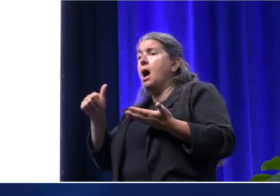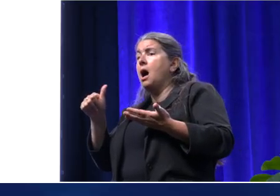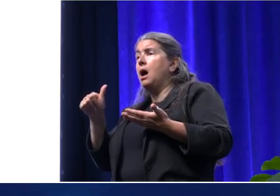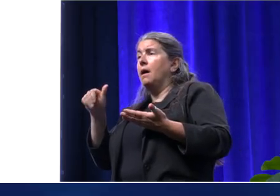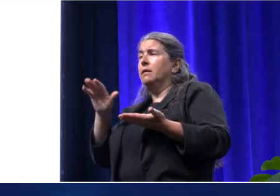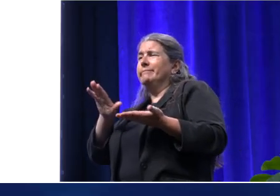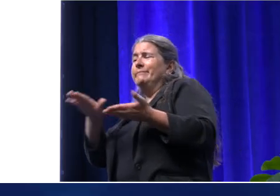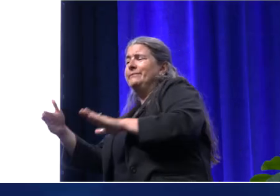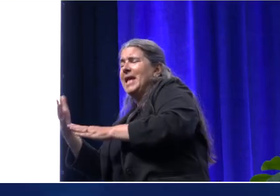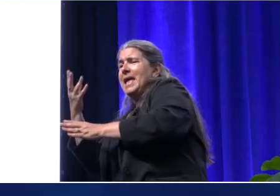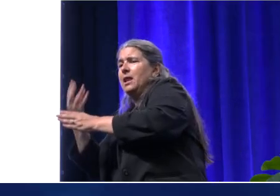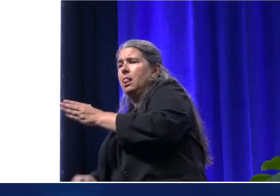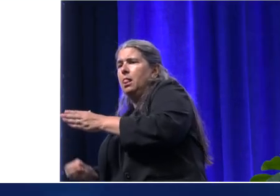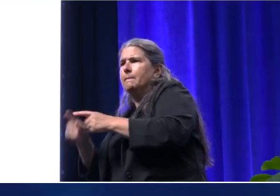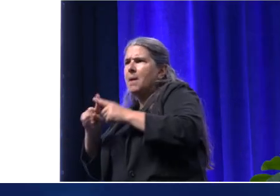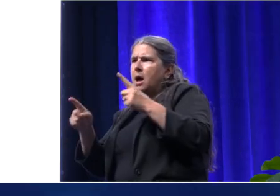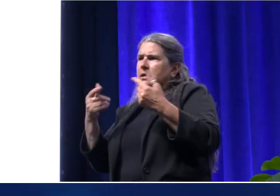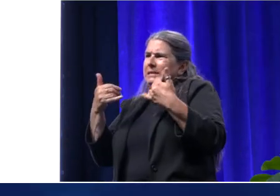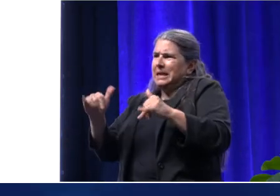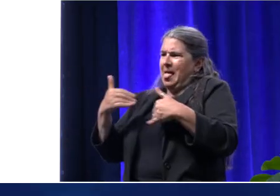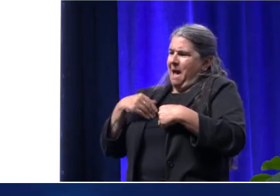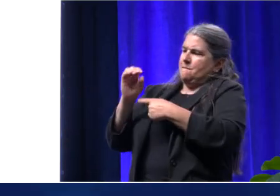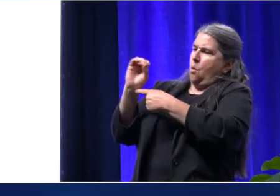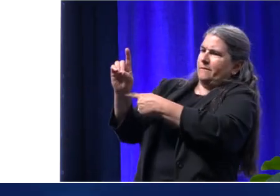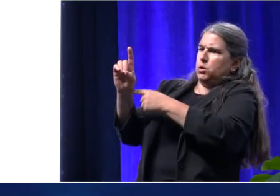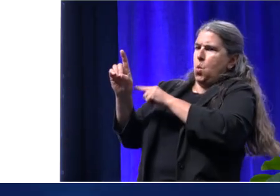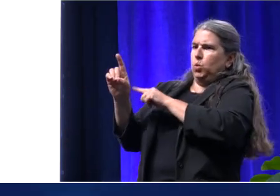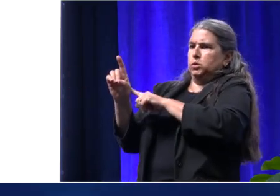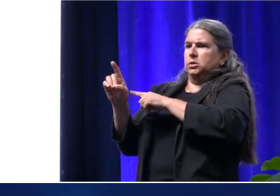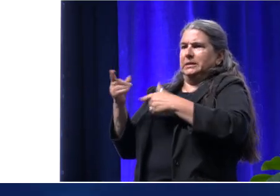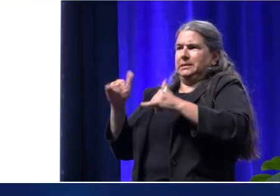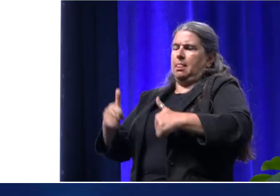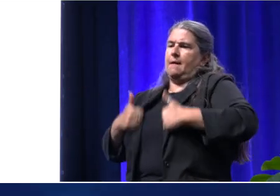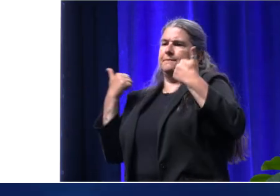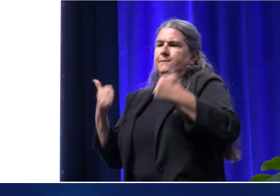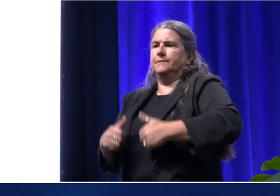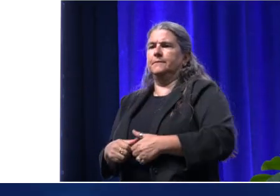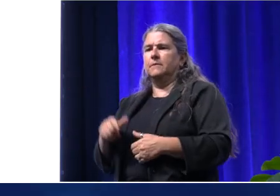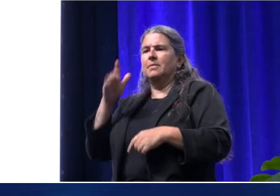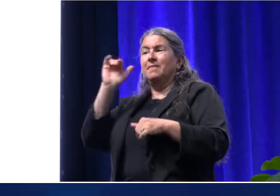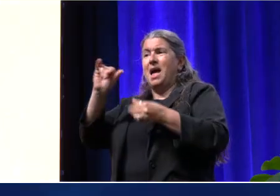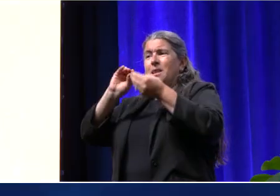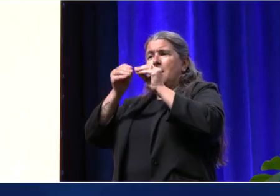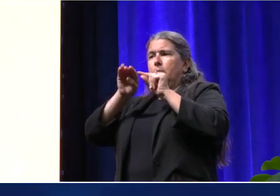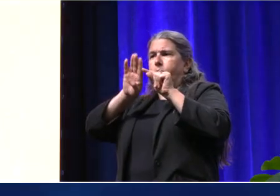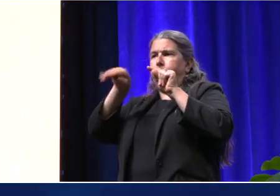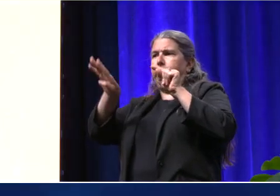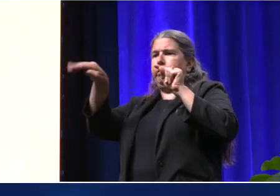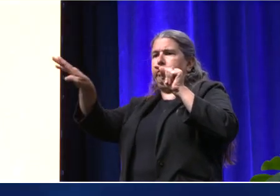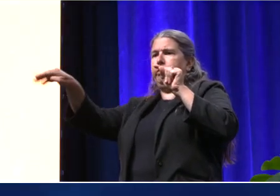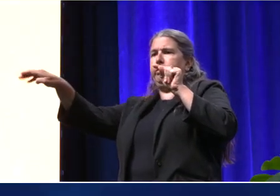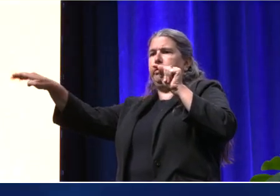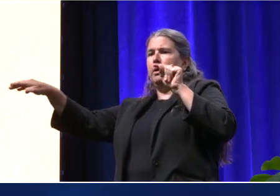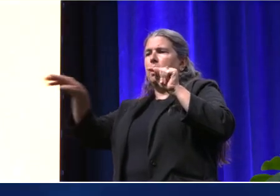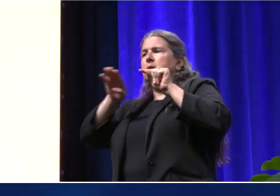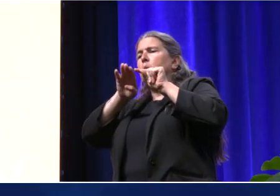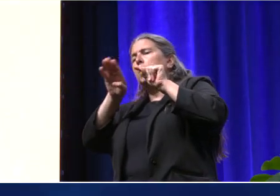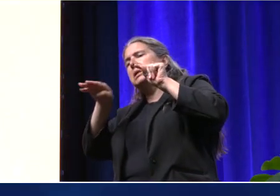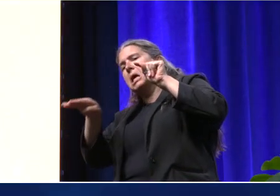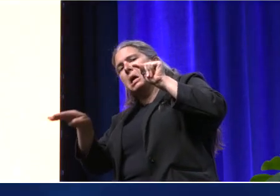really conveys that we're going to be in an up and down cycle for a while, but the overall trend is going to continue to decline.